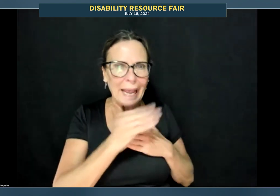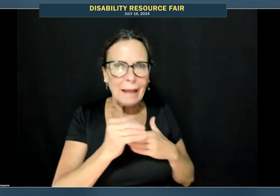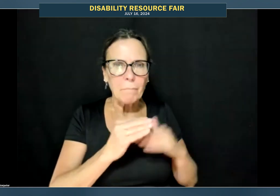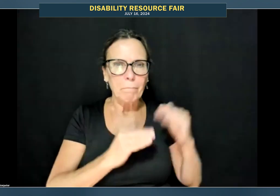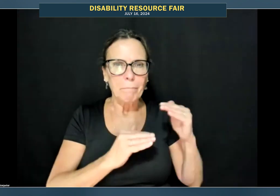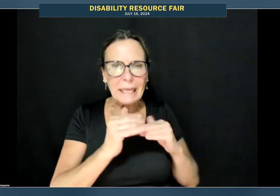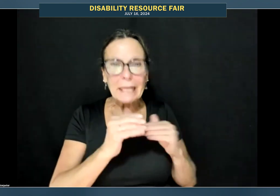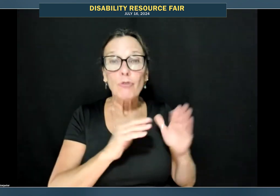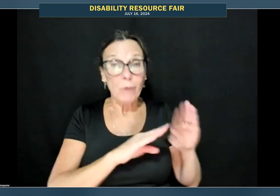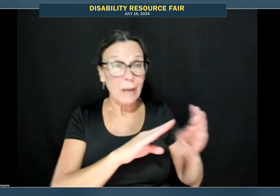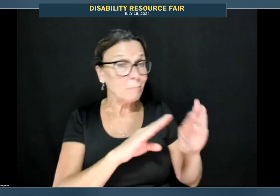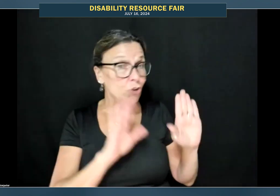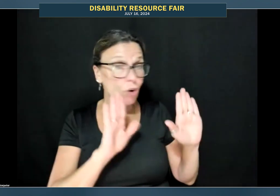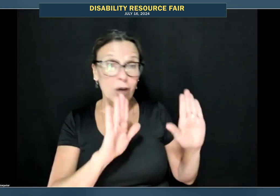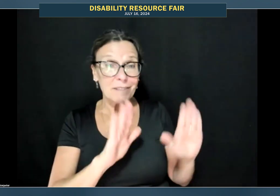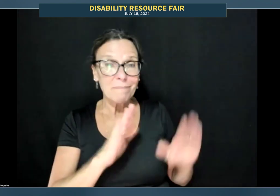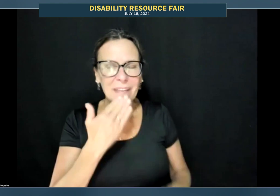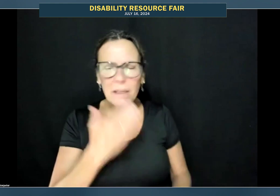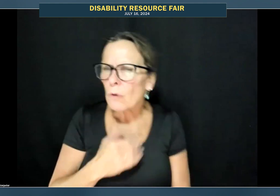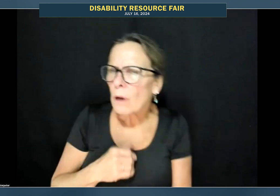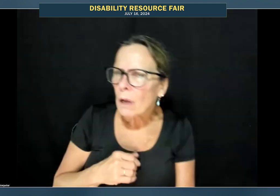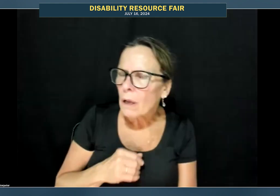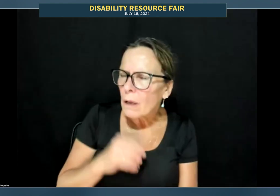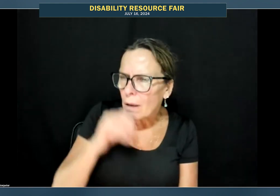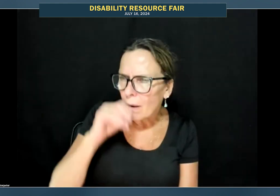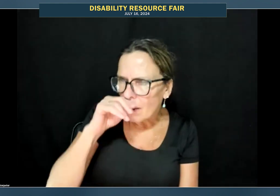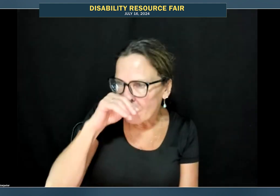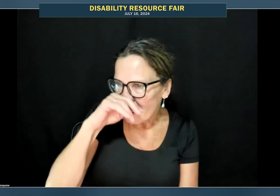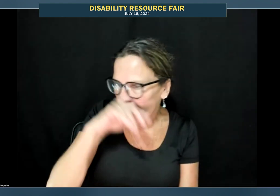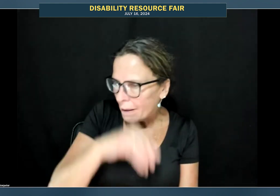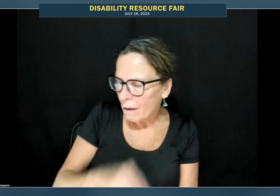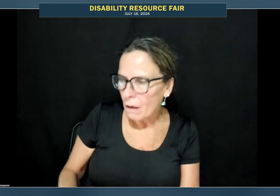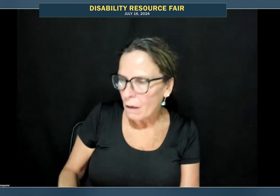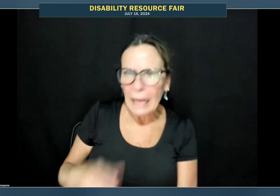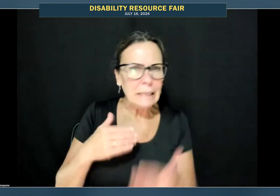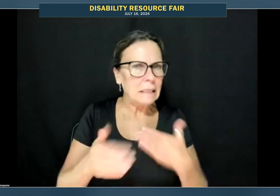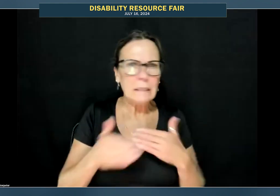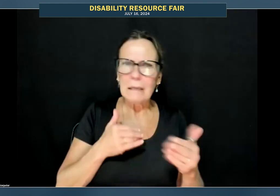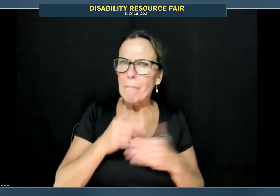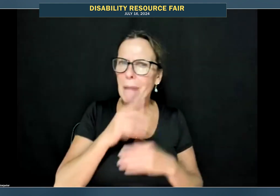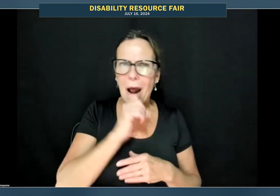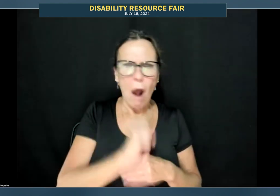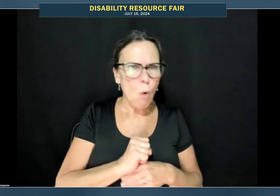build those ramps. Awesome. Go ahead. It doesn't matter the age.